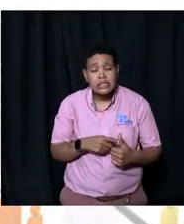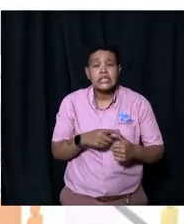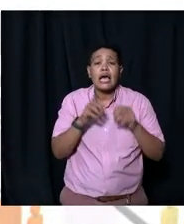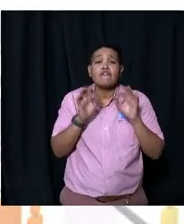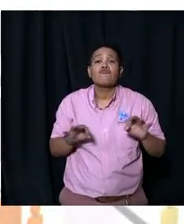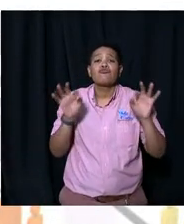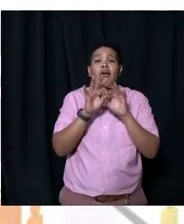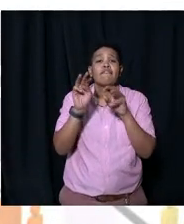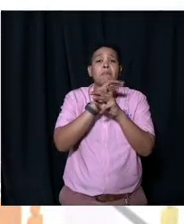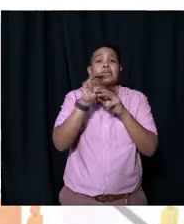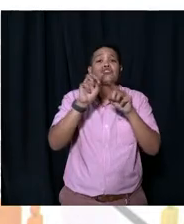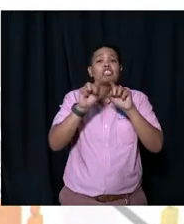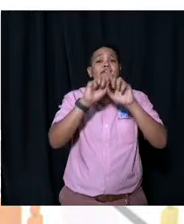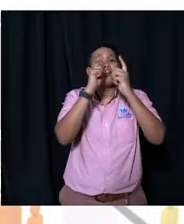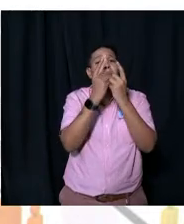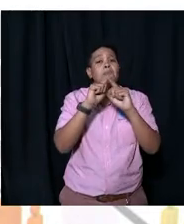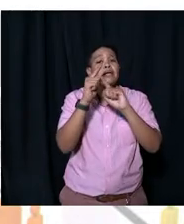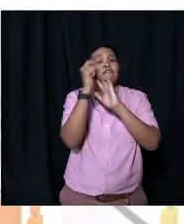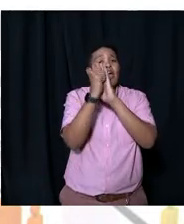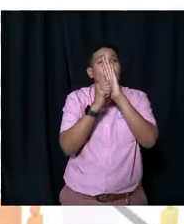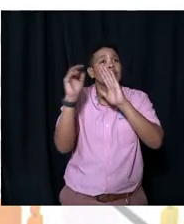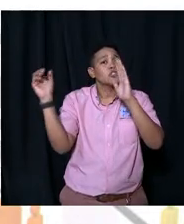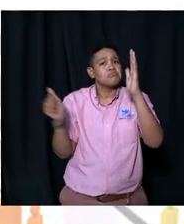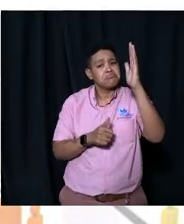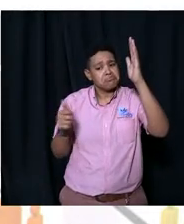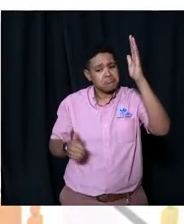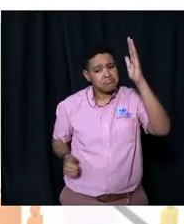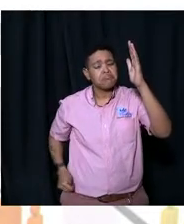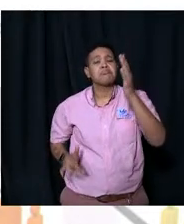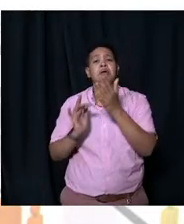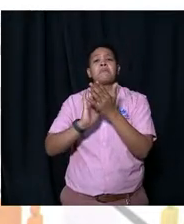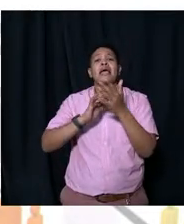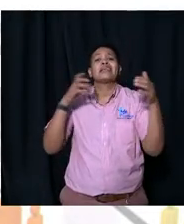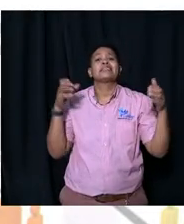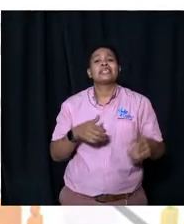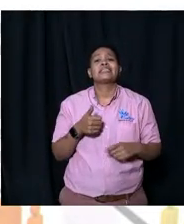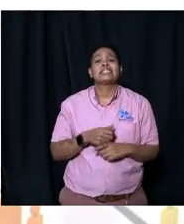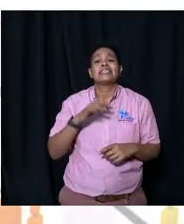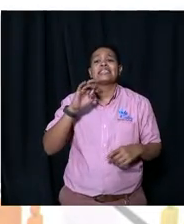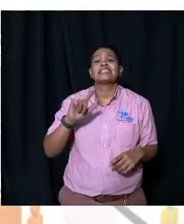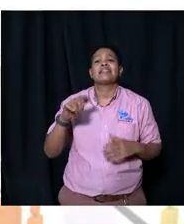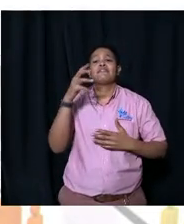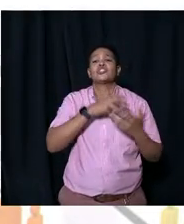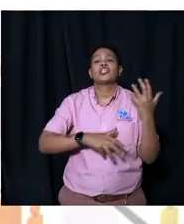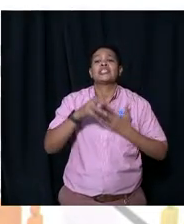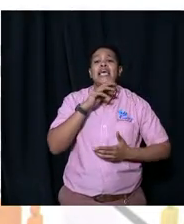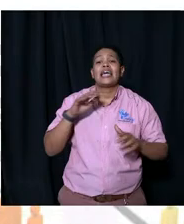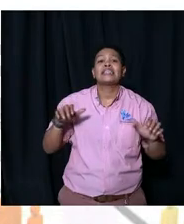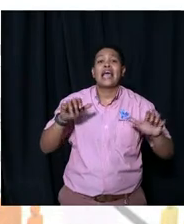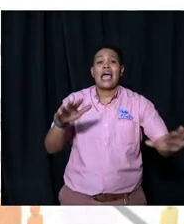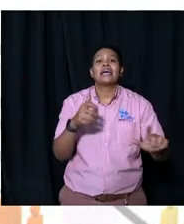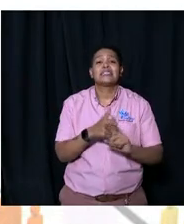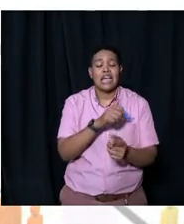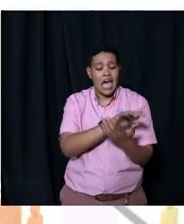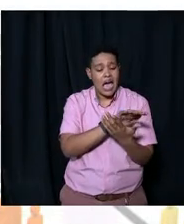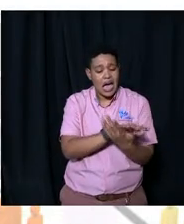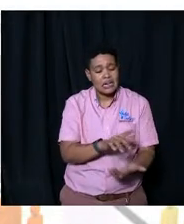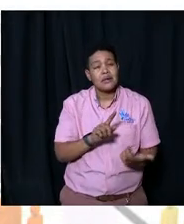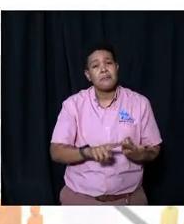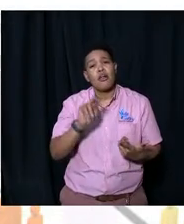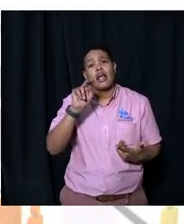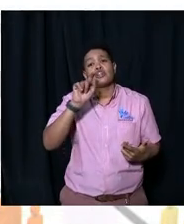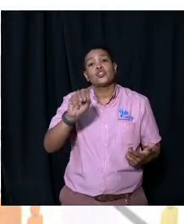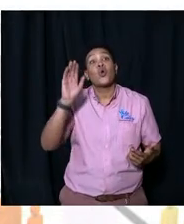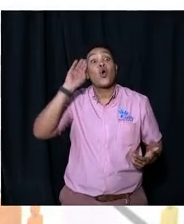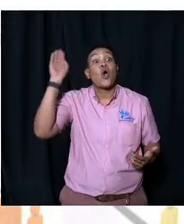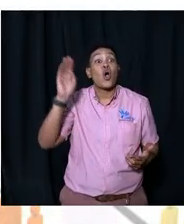relevant ministries, departments, and agencies, the medical sector, civil society actors, academia, and NGOs,